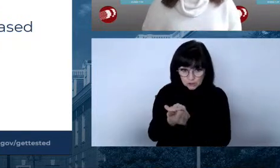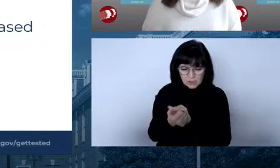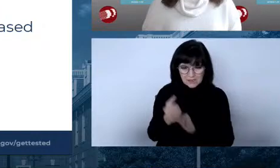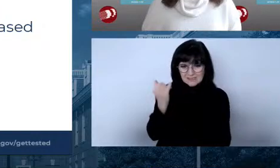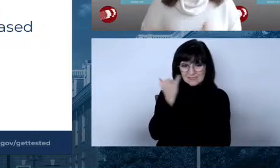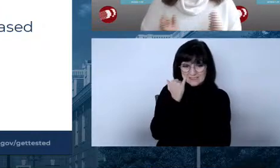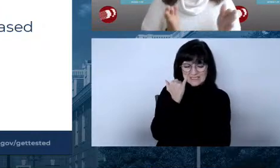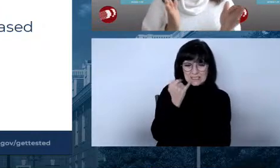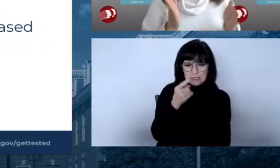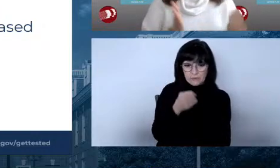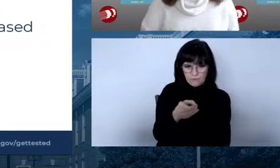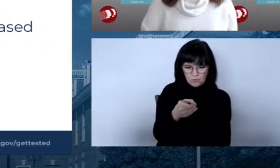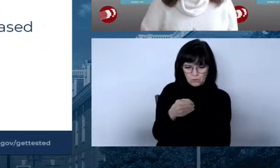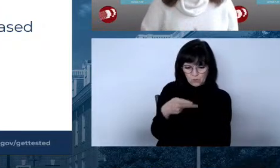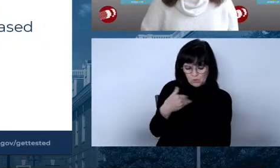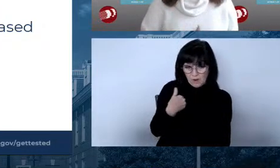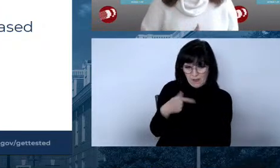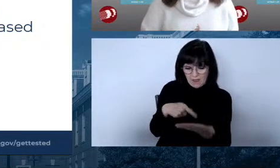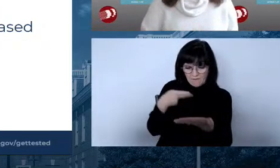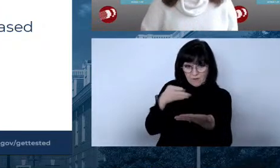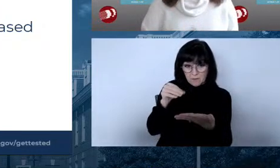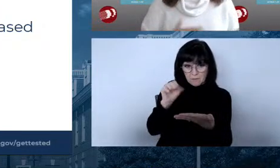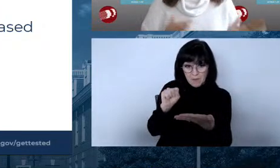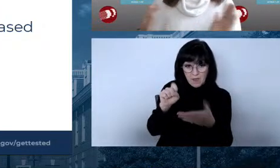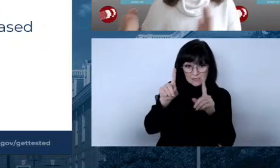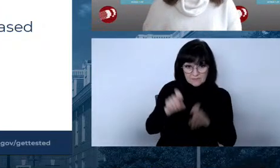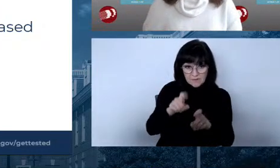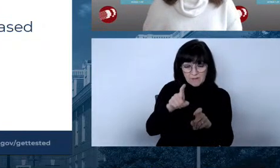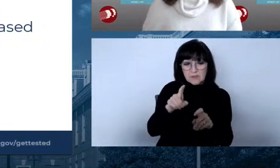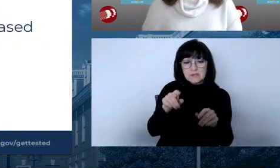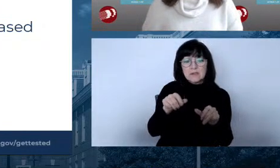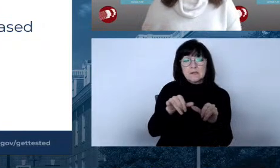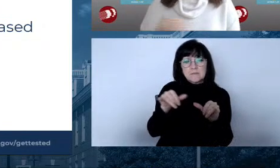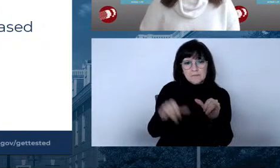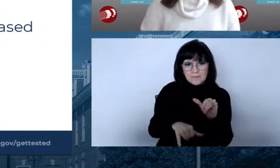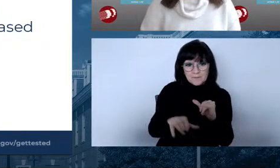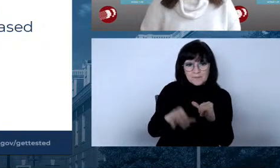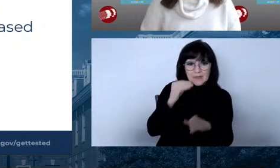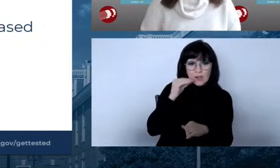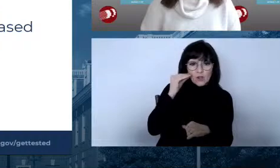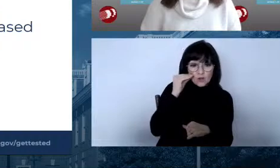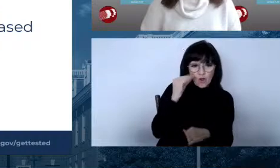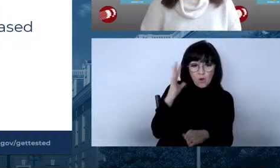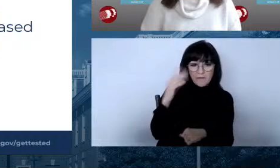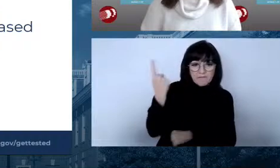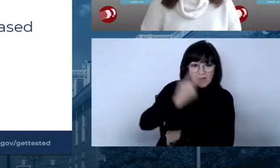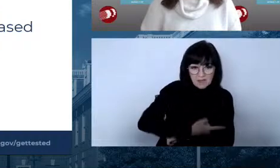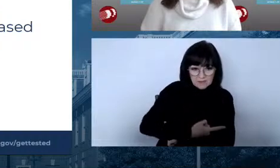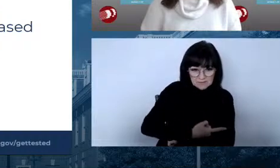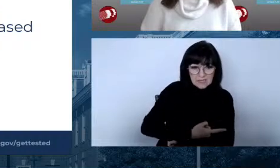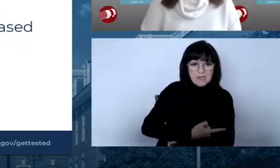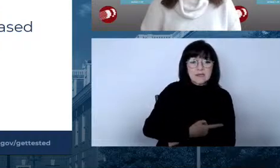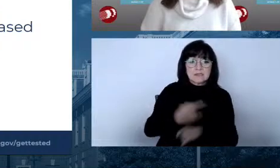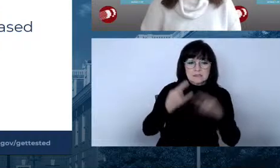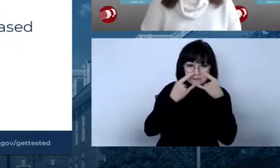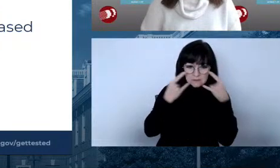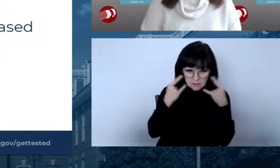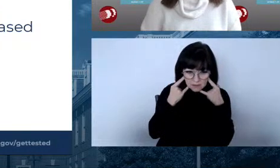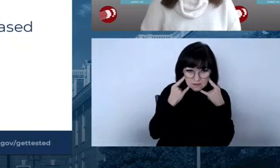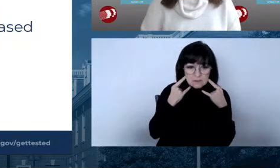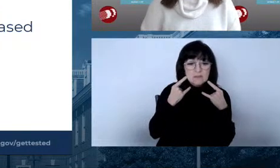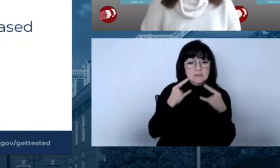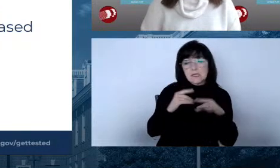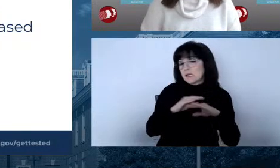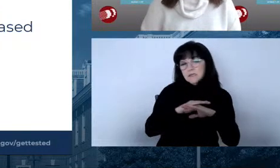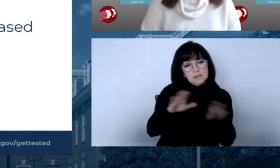at home to stay at home for 5 days, and then well-fitting mask and ability to go out in public or